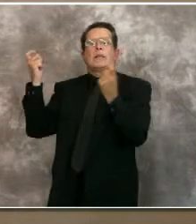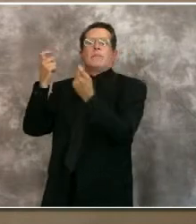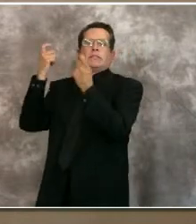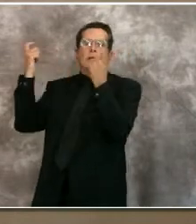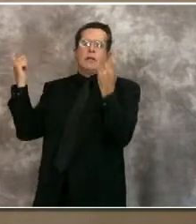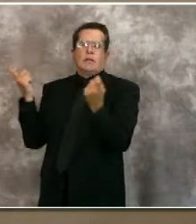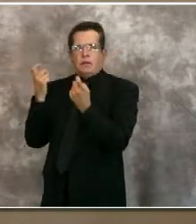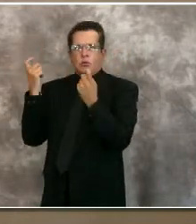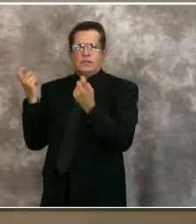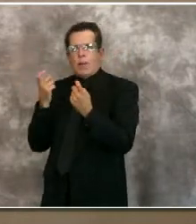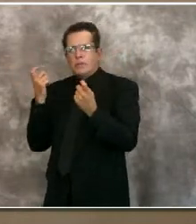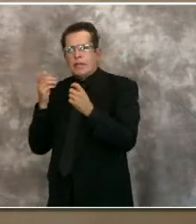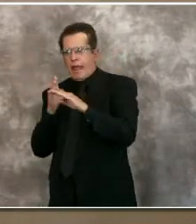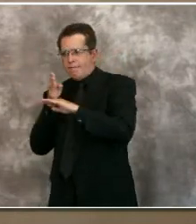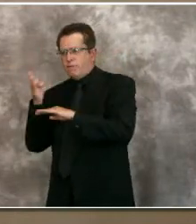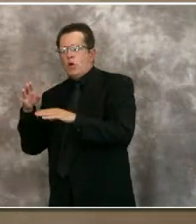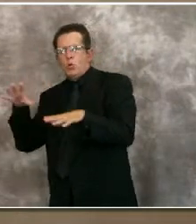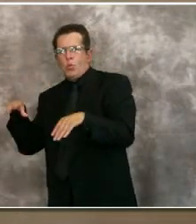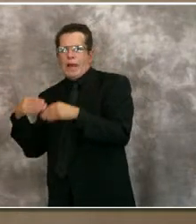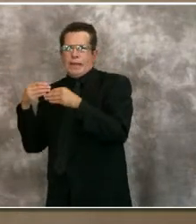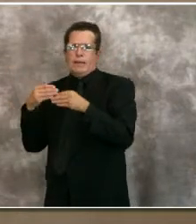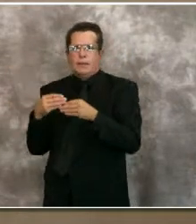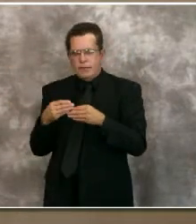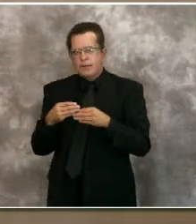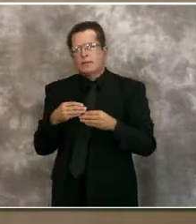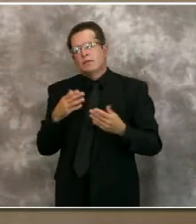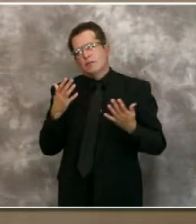which again presents the